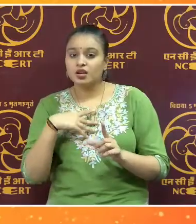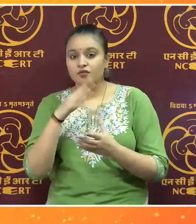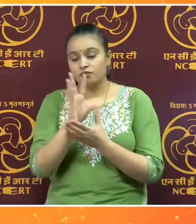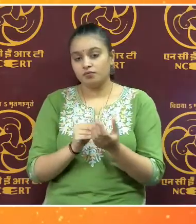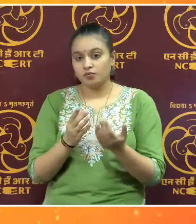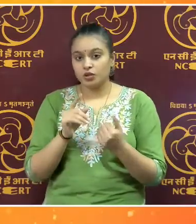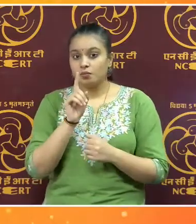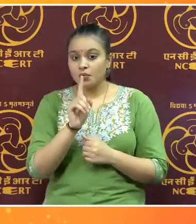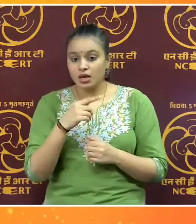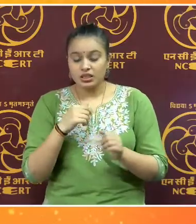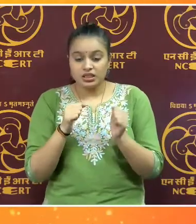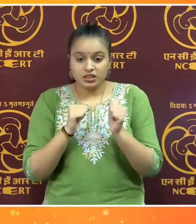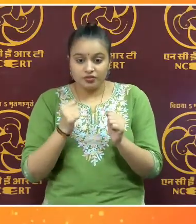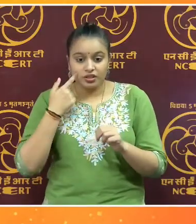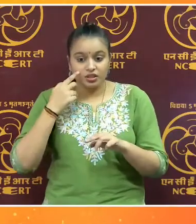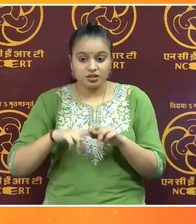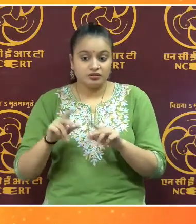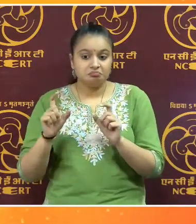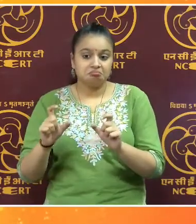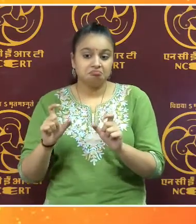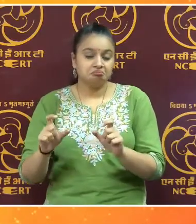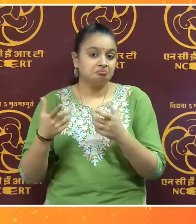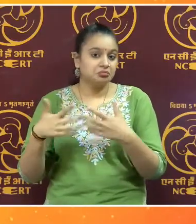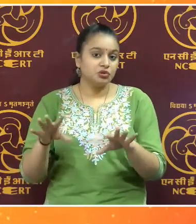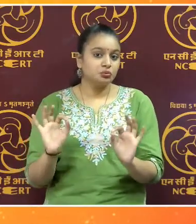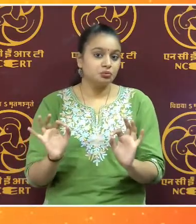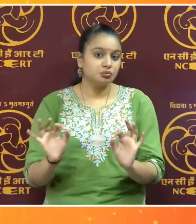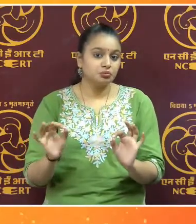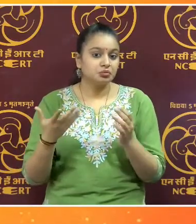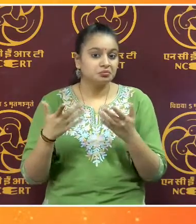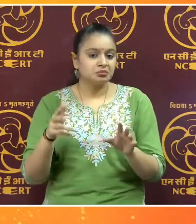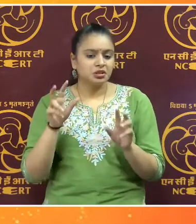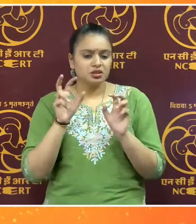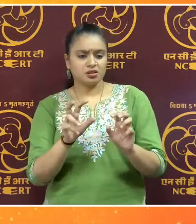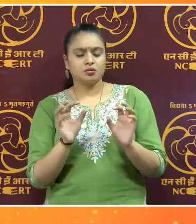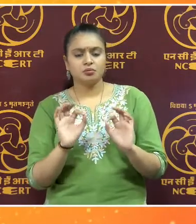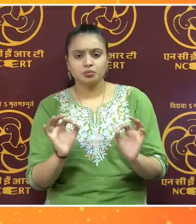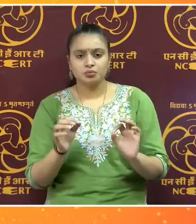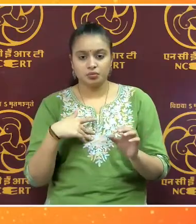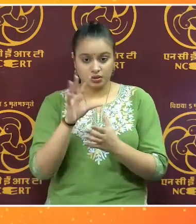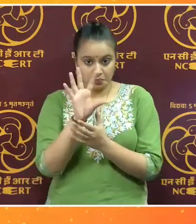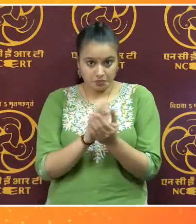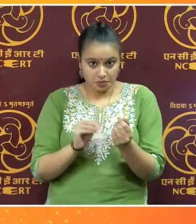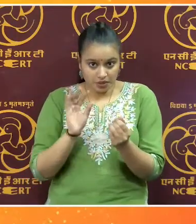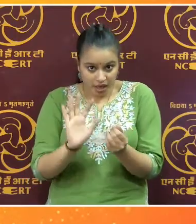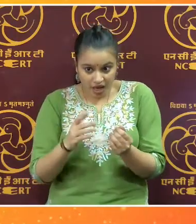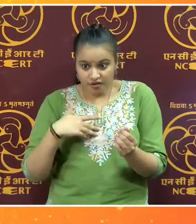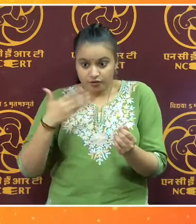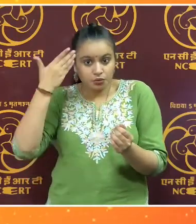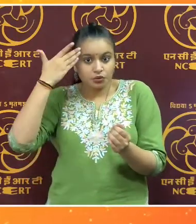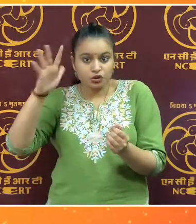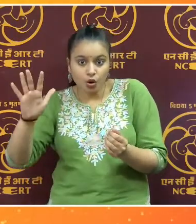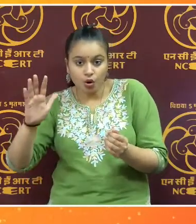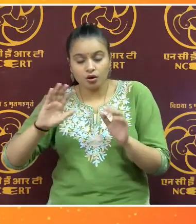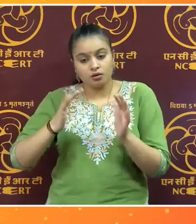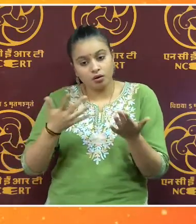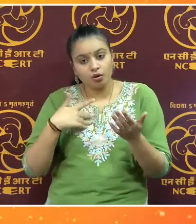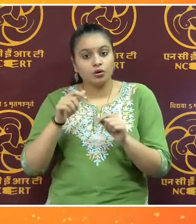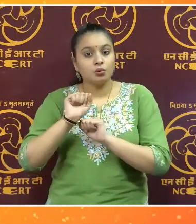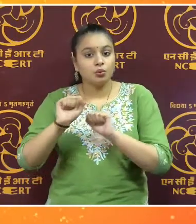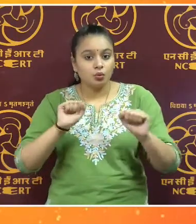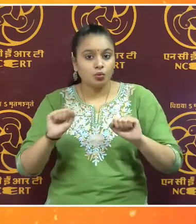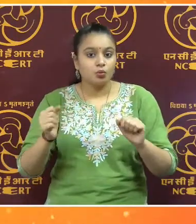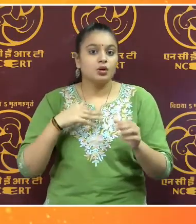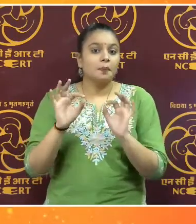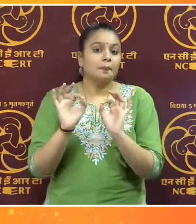it is difficult to rob a careless man. Sometimes he doesn't even notice he's been robbed, and that takes all the pleasure